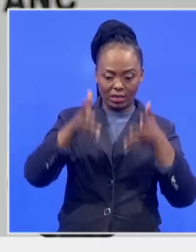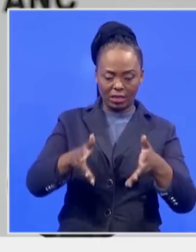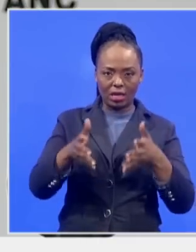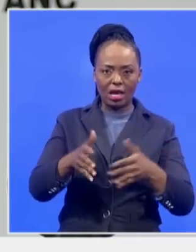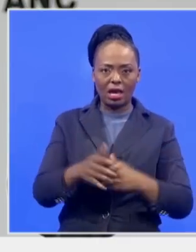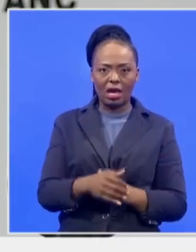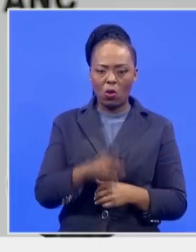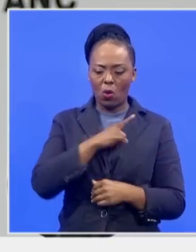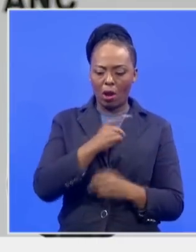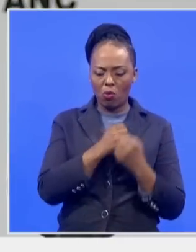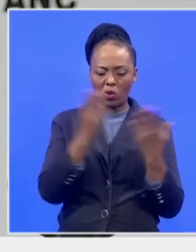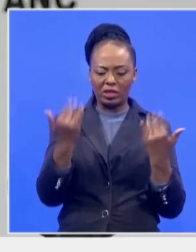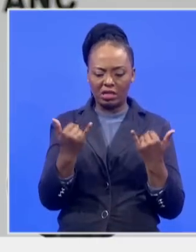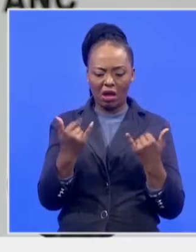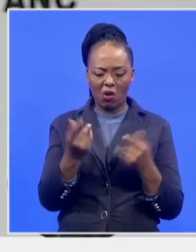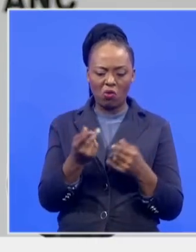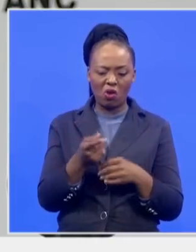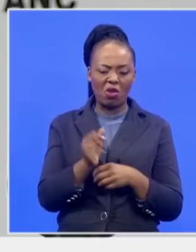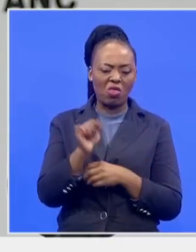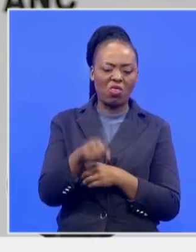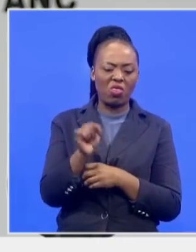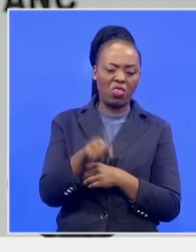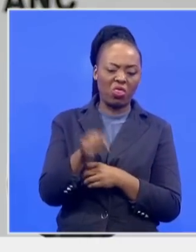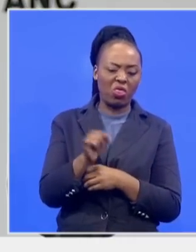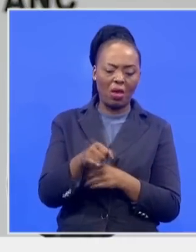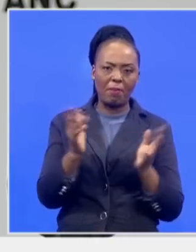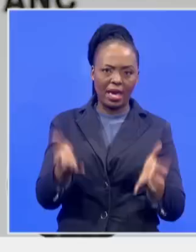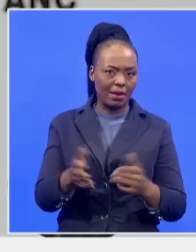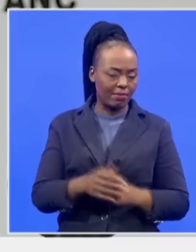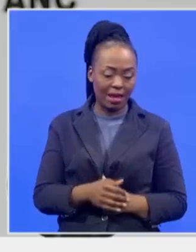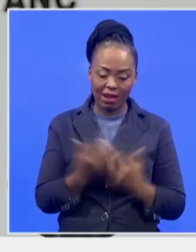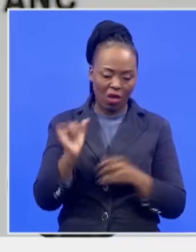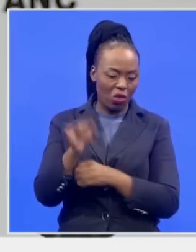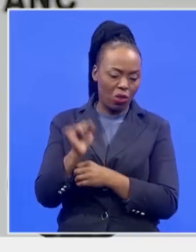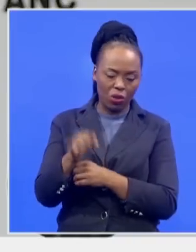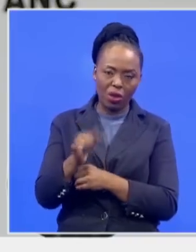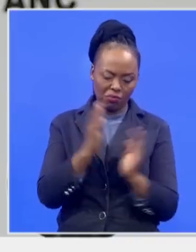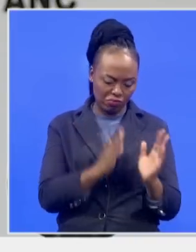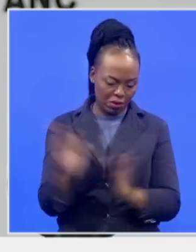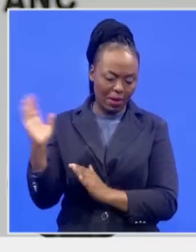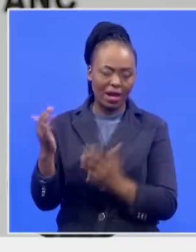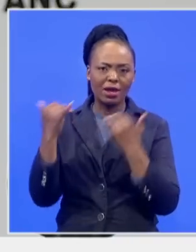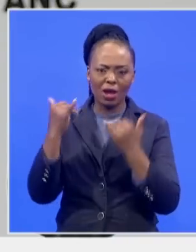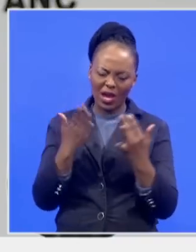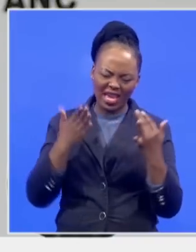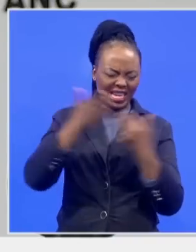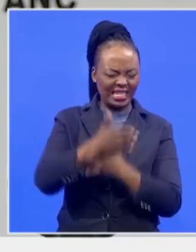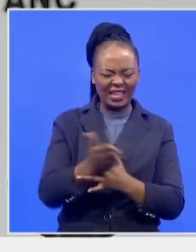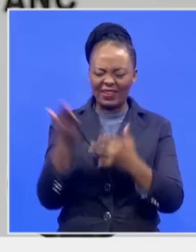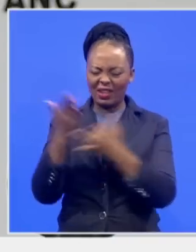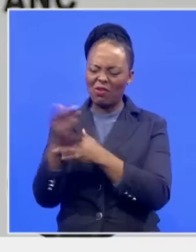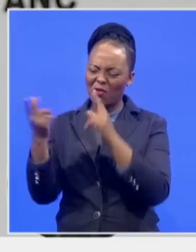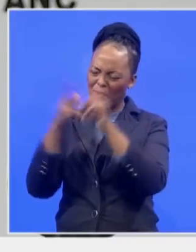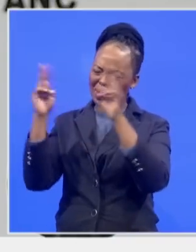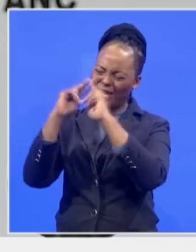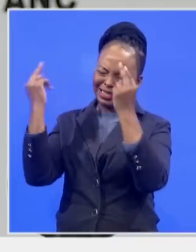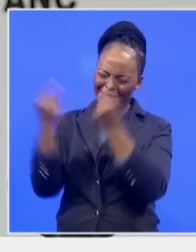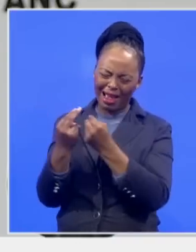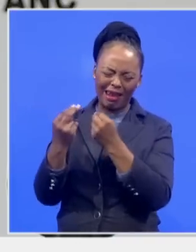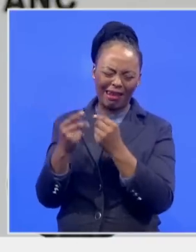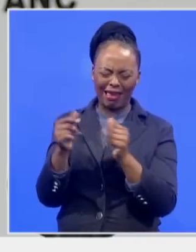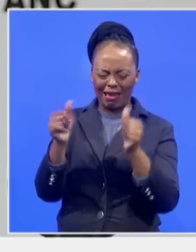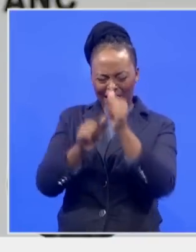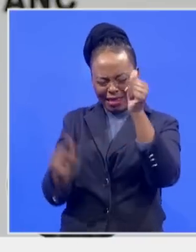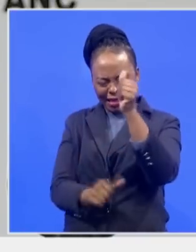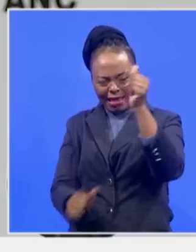over, not numbered. We are intervening in that regard. From national parliament downwards, we